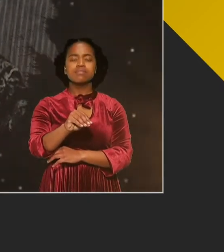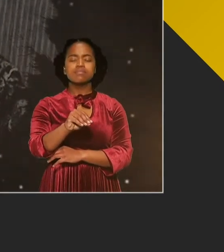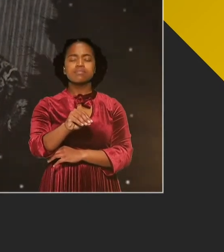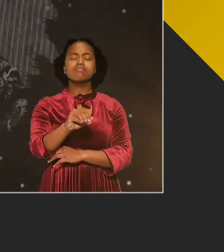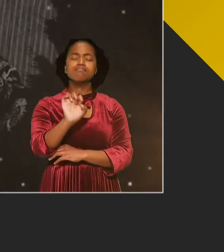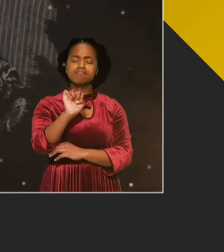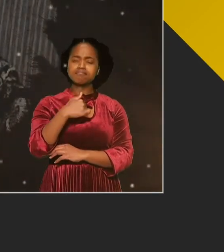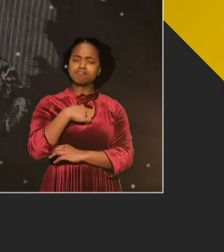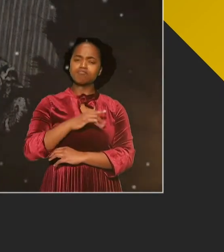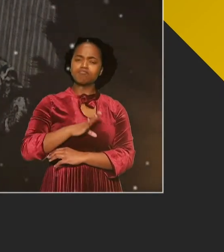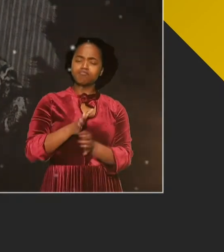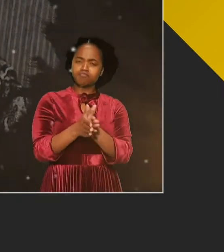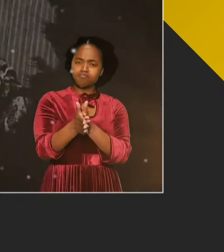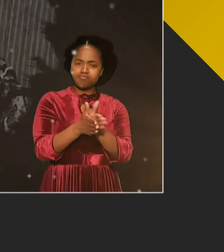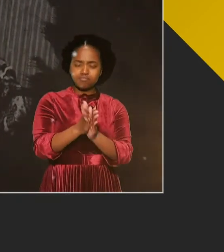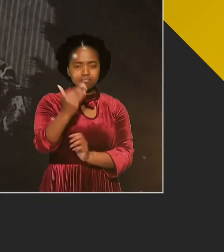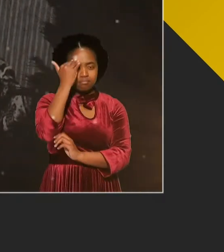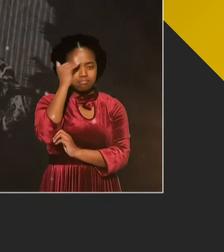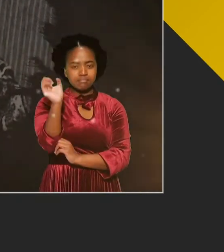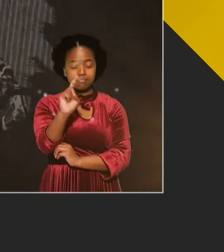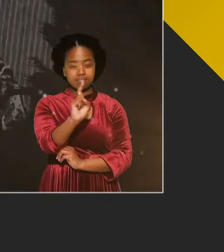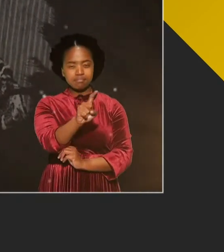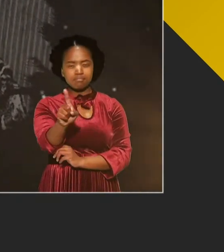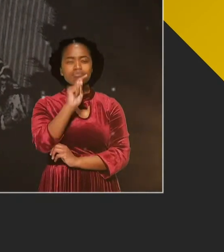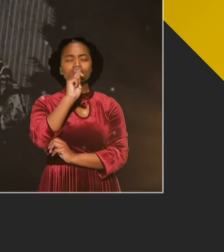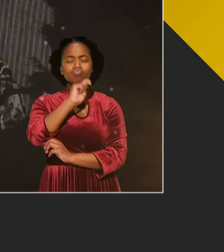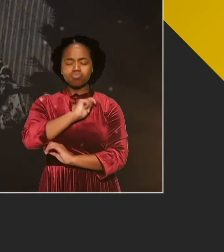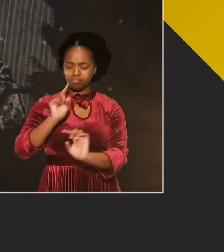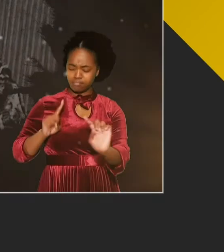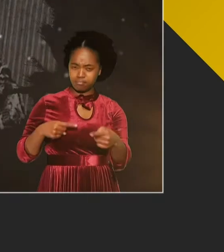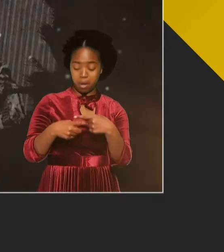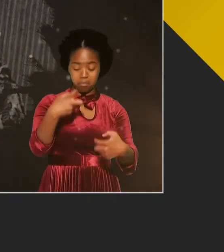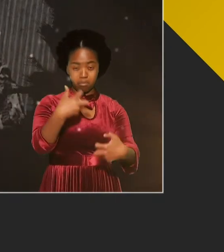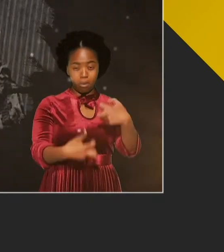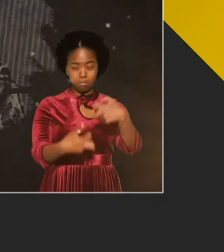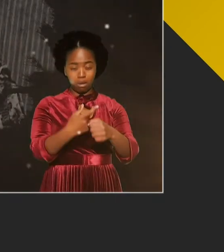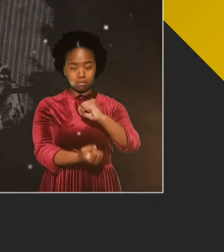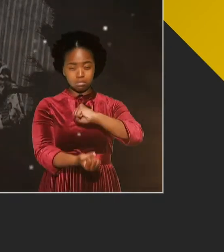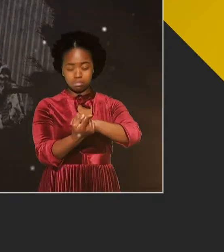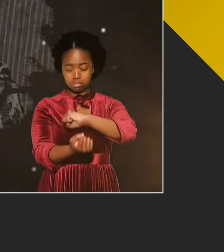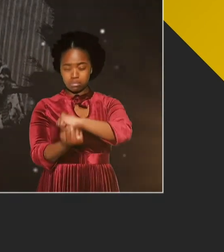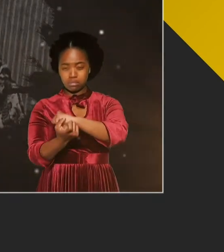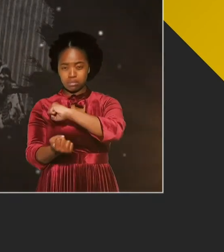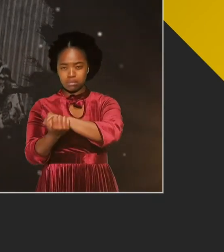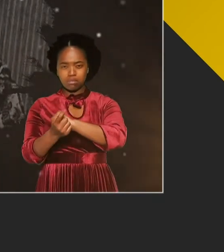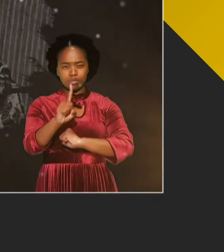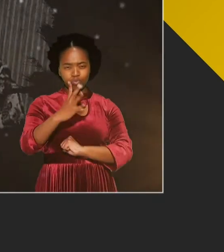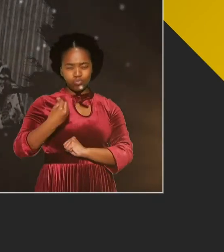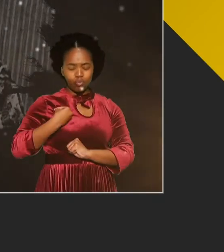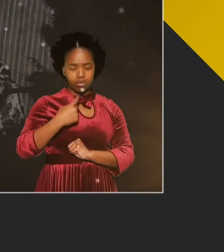is encouraging to know that throughout all the present times